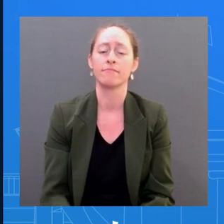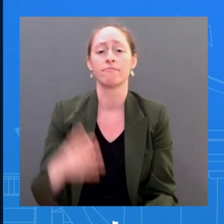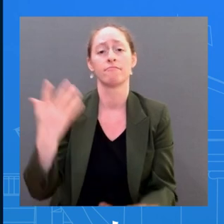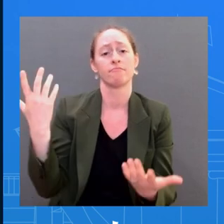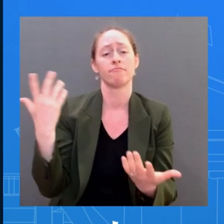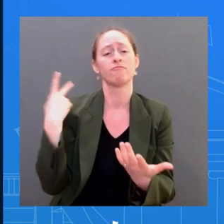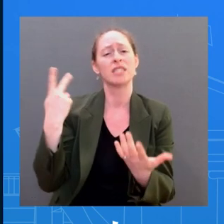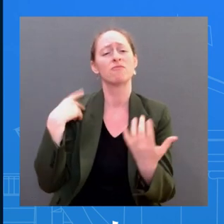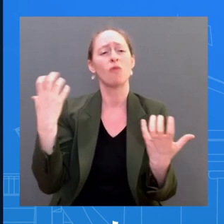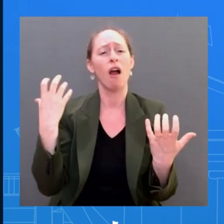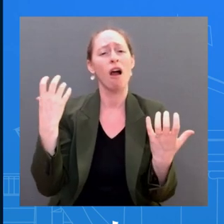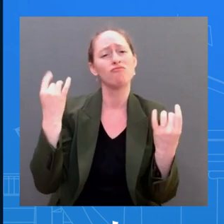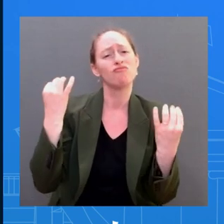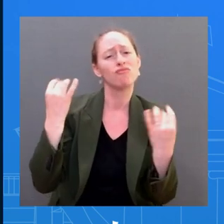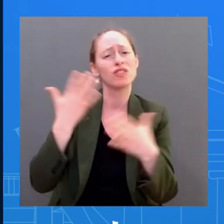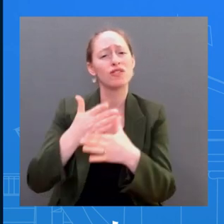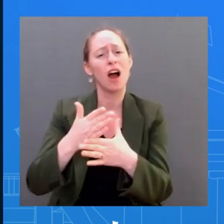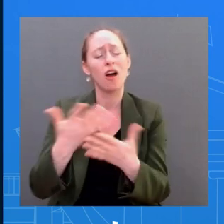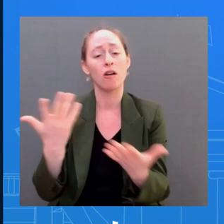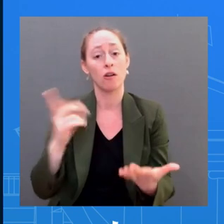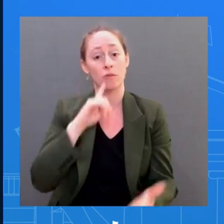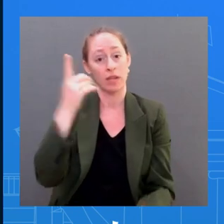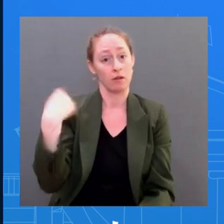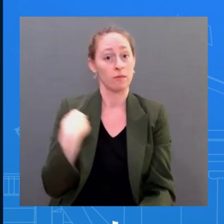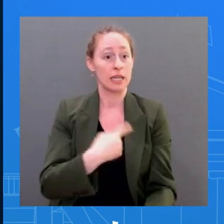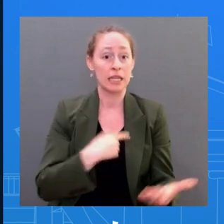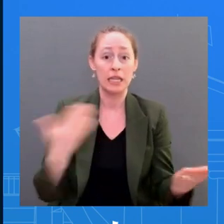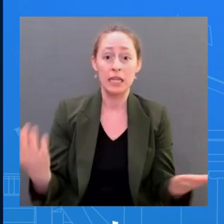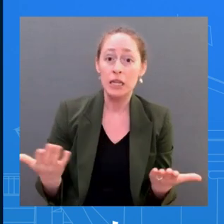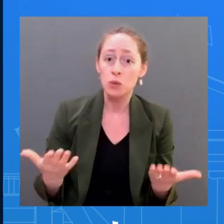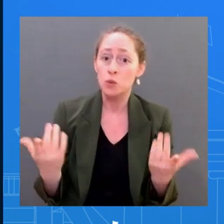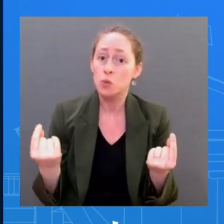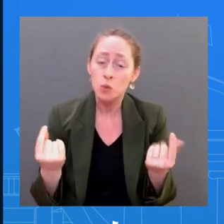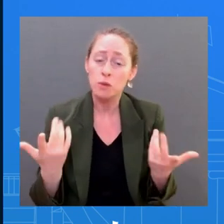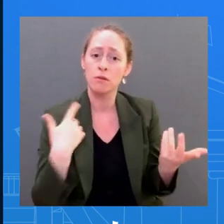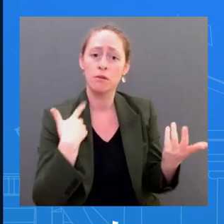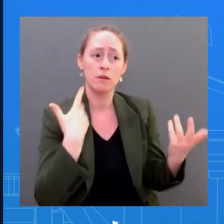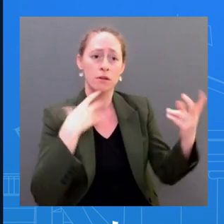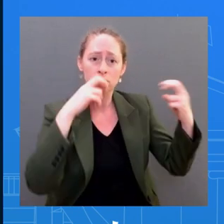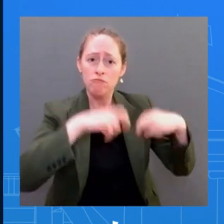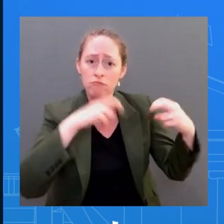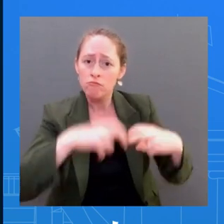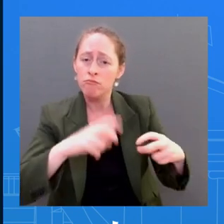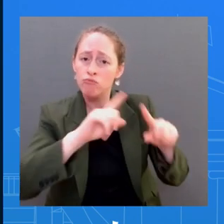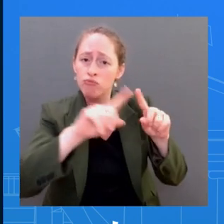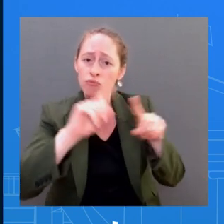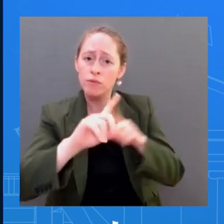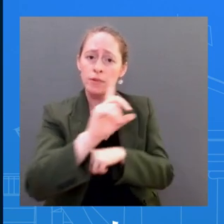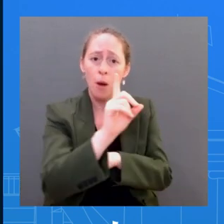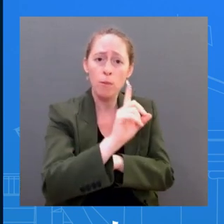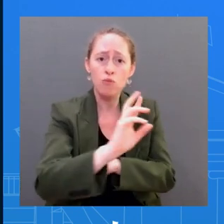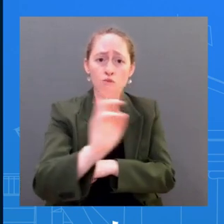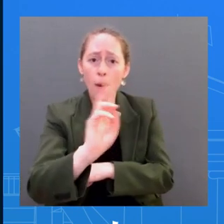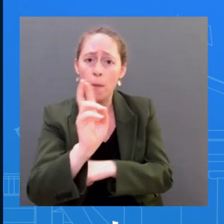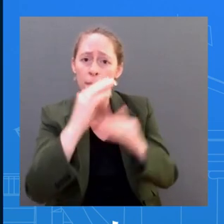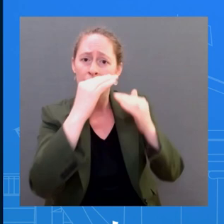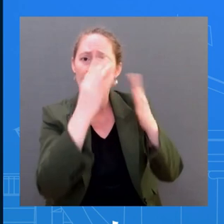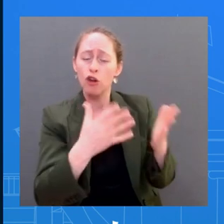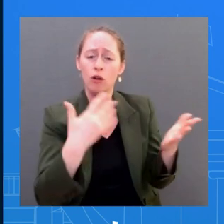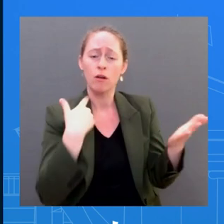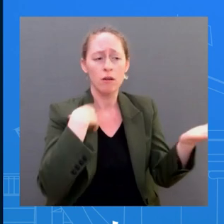elected officials on both sides of the aisle. We came here to speak to them, to speak with them, and to urge them to speak with each